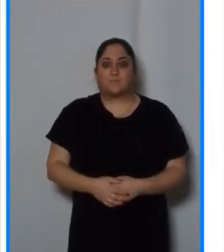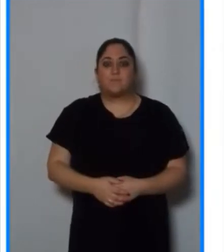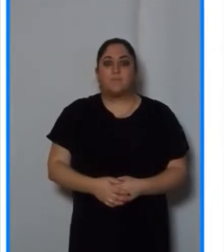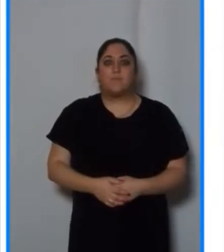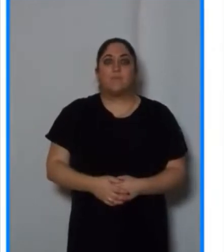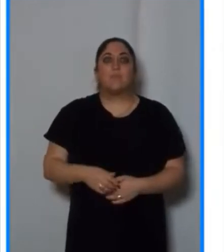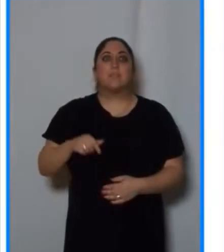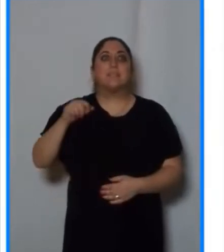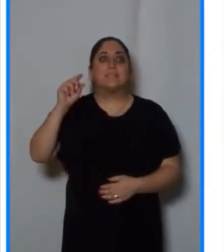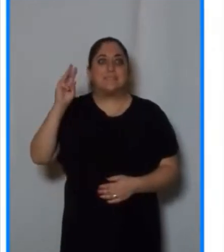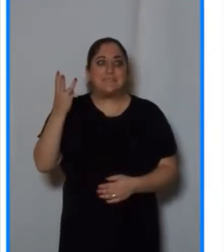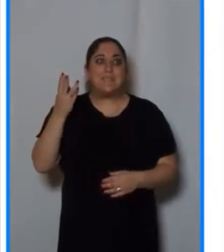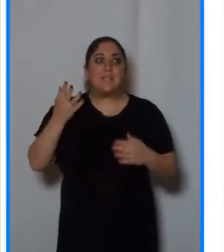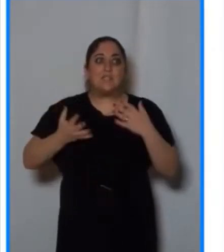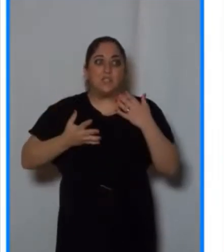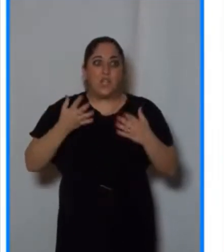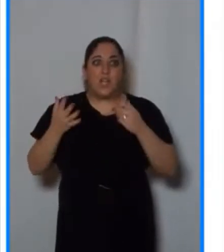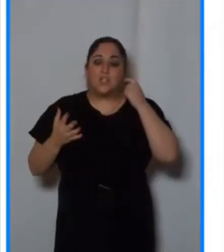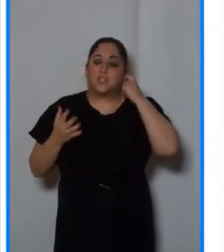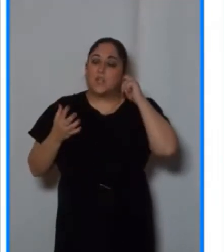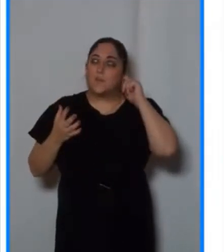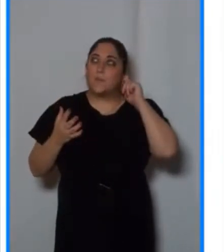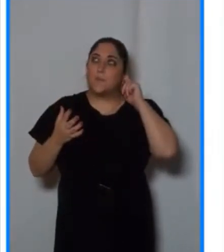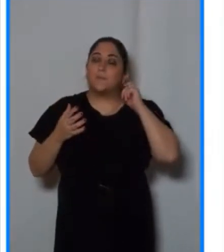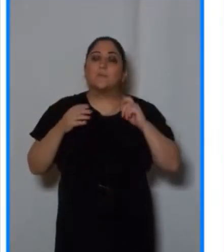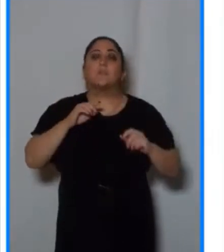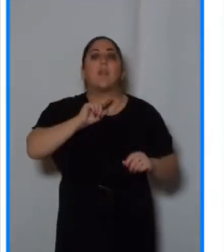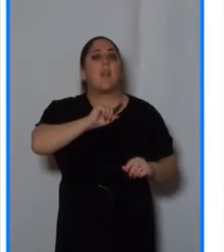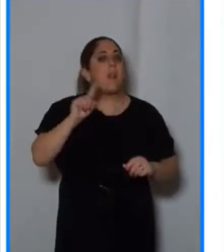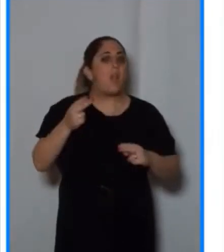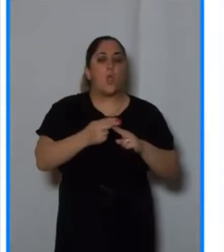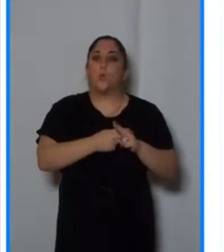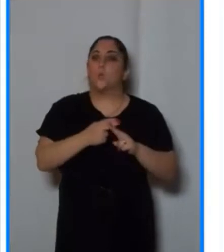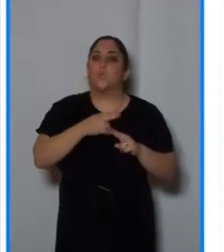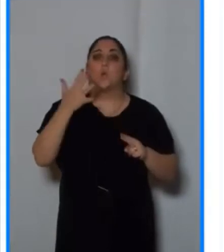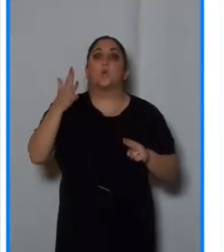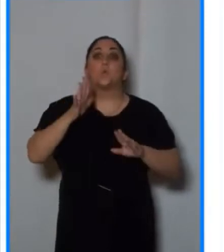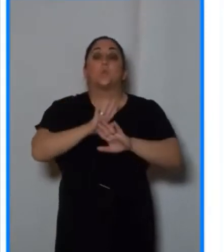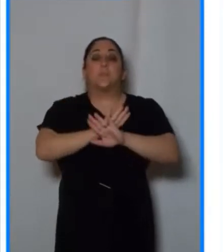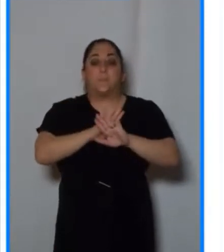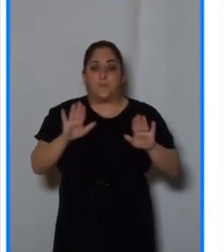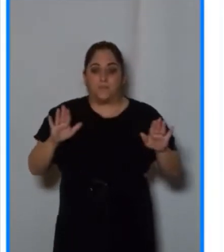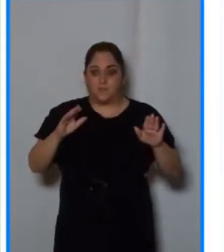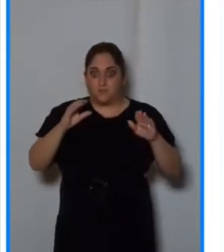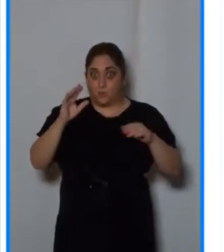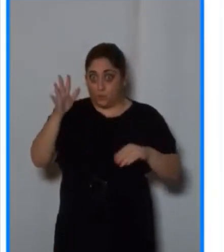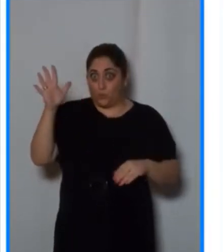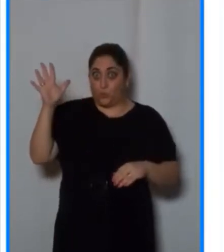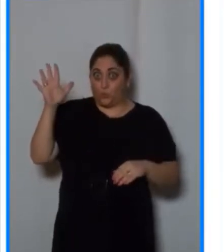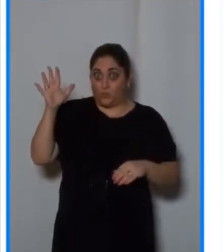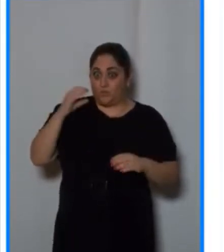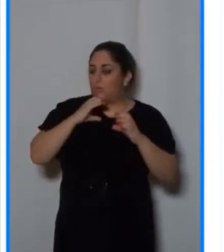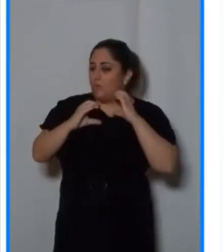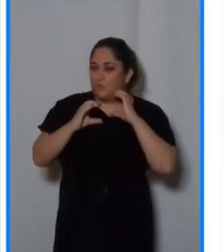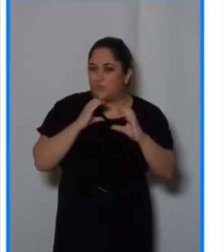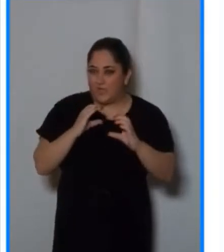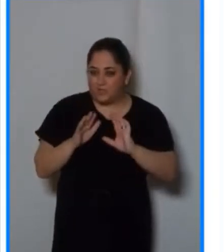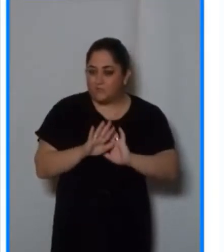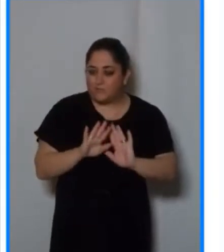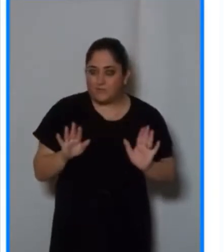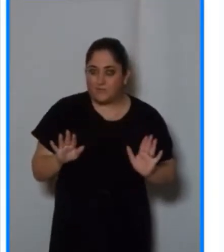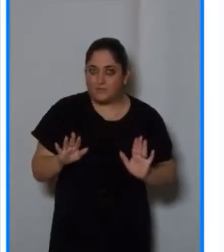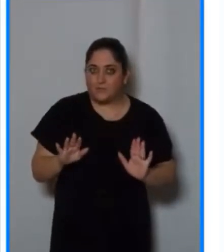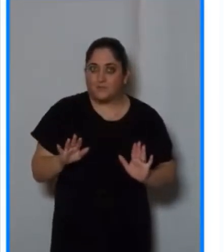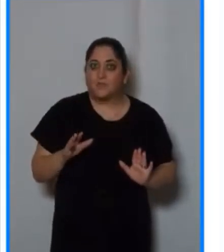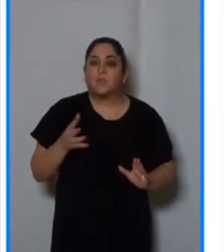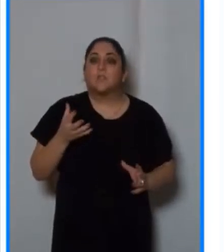So the third practical tip I have is to avoid using colors as the only means of communicating information. Let's say that you